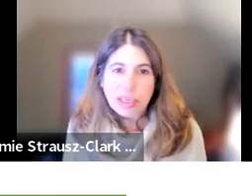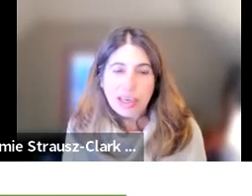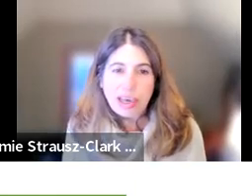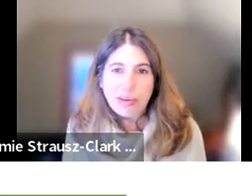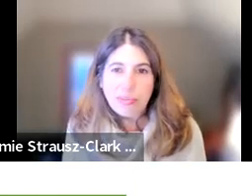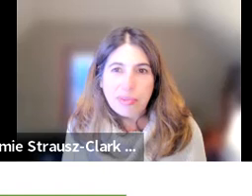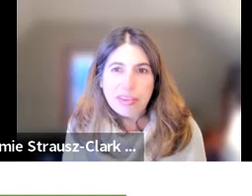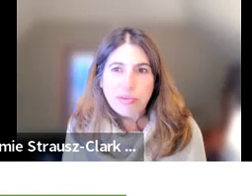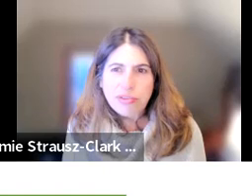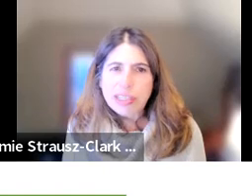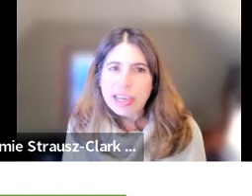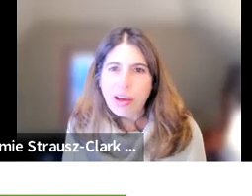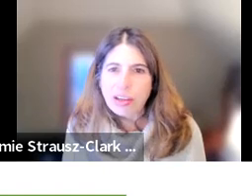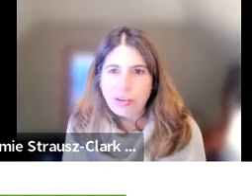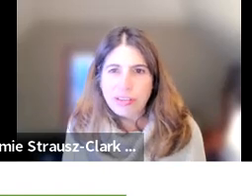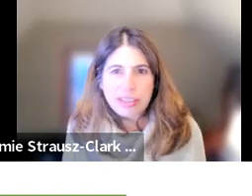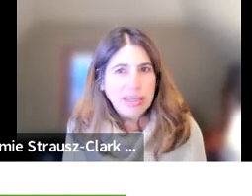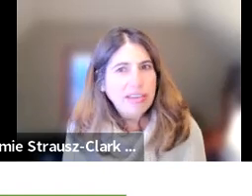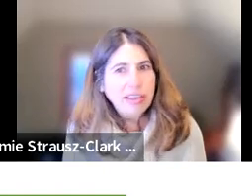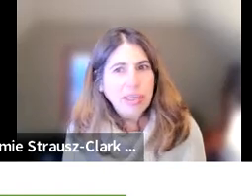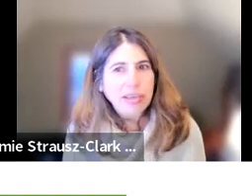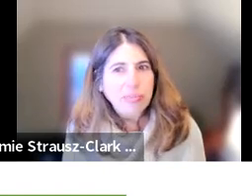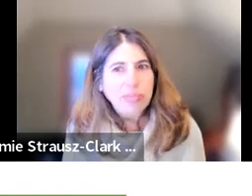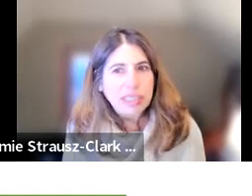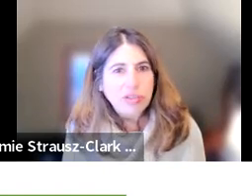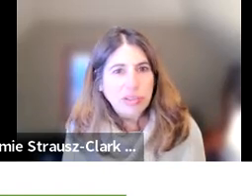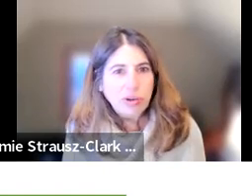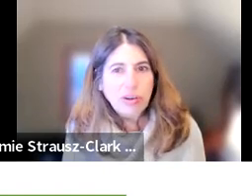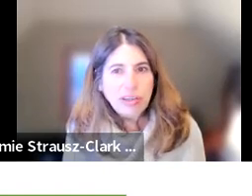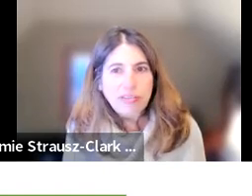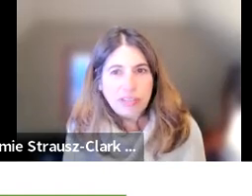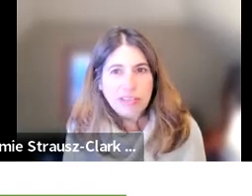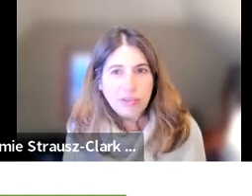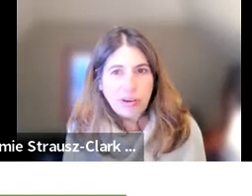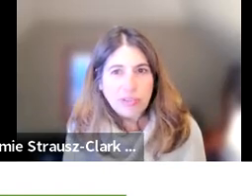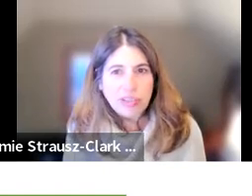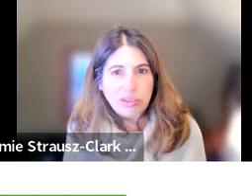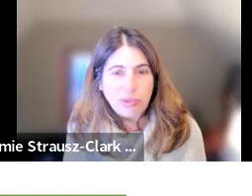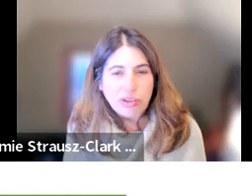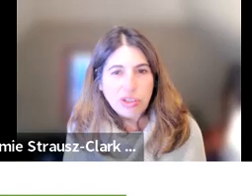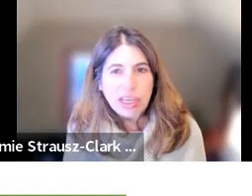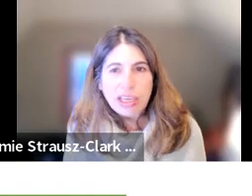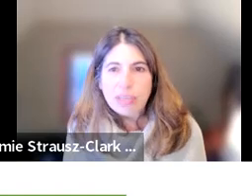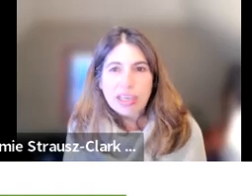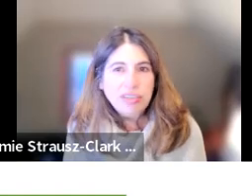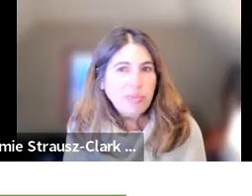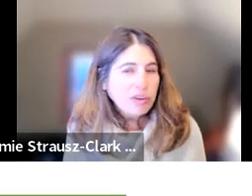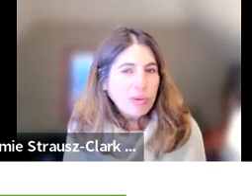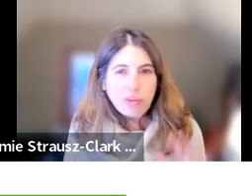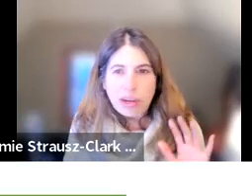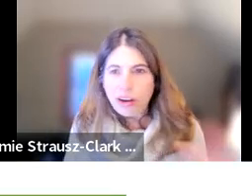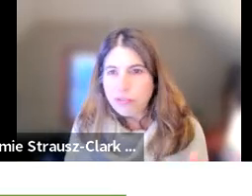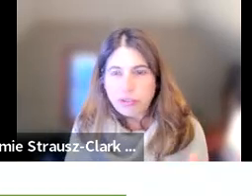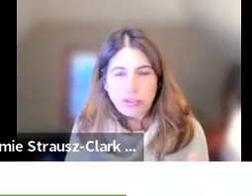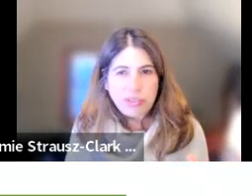So those feel like concrete things that I think we can potentially work on in advance of our conversation in March, because no matter